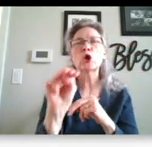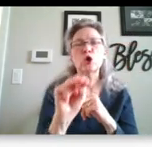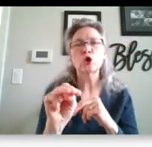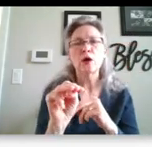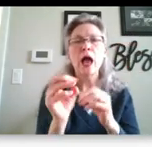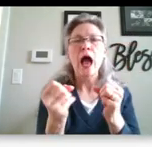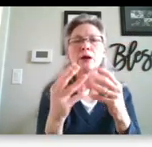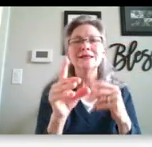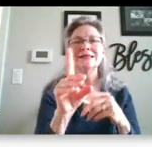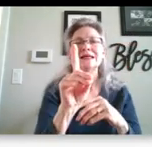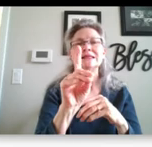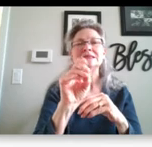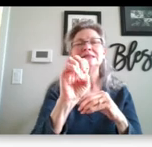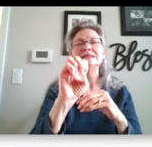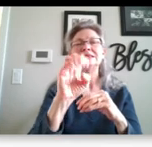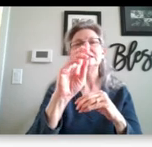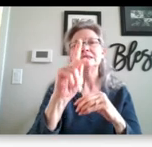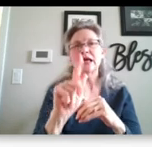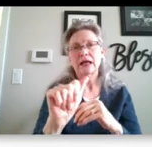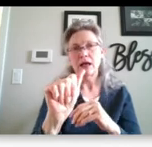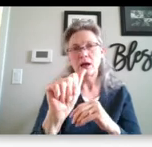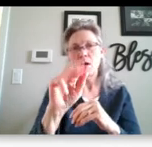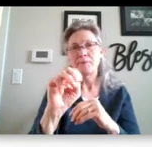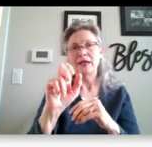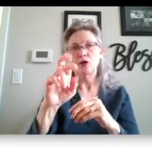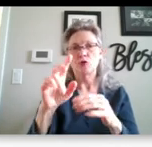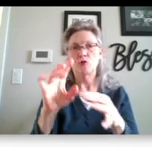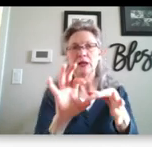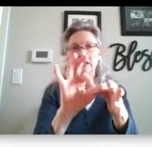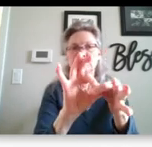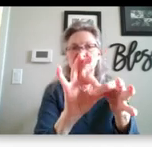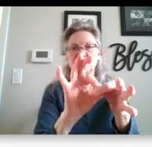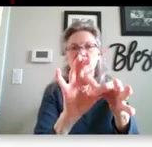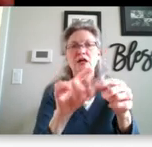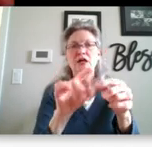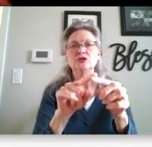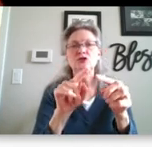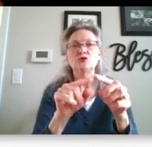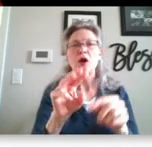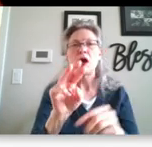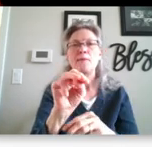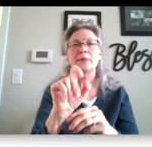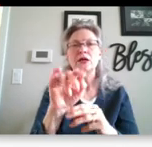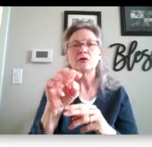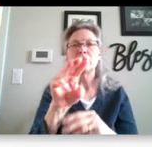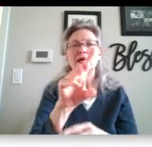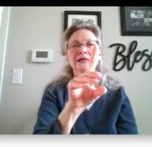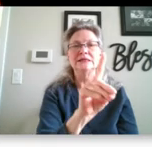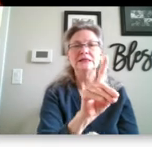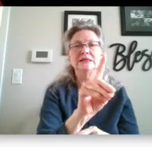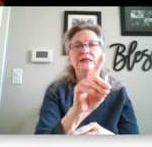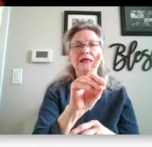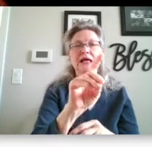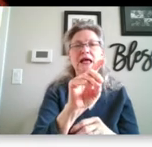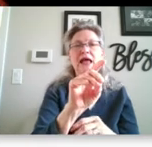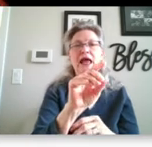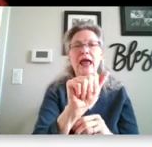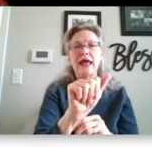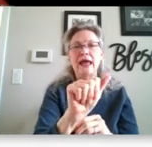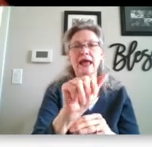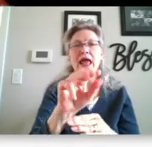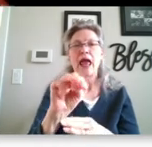a decameter relate to a meter? And that's abbreviated DAM. How does a decameter relate to